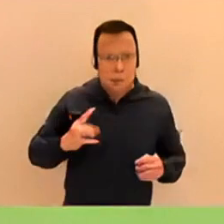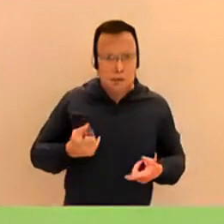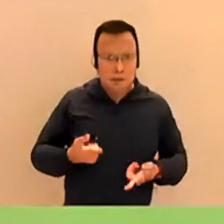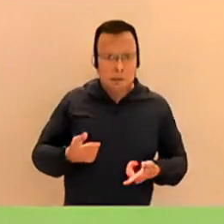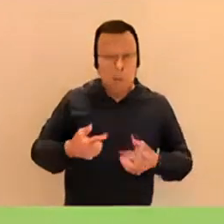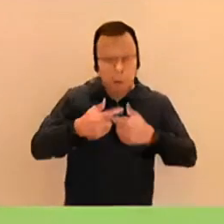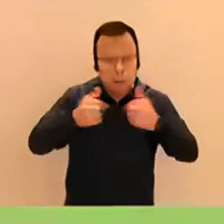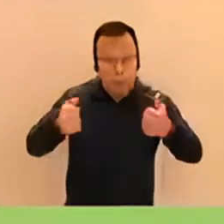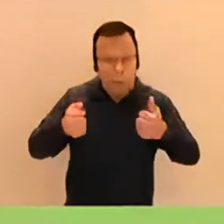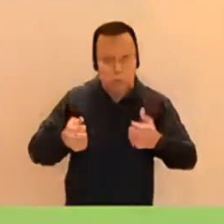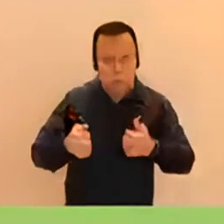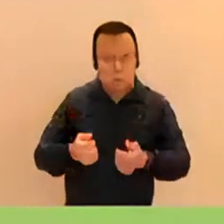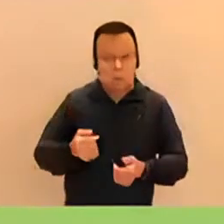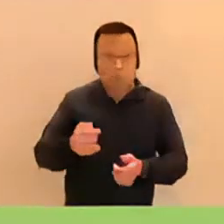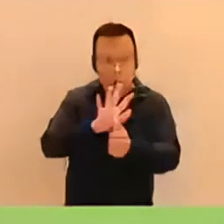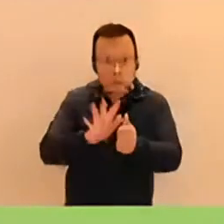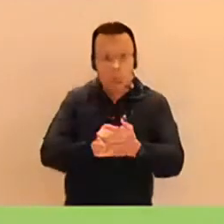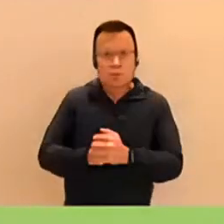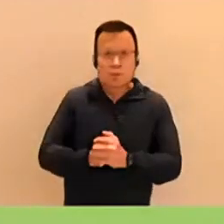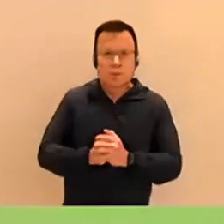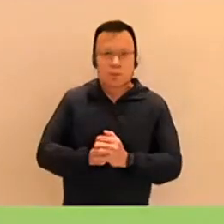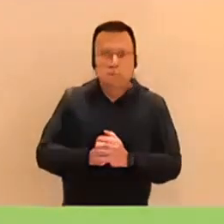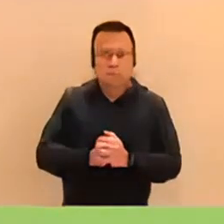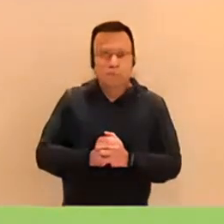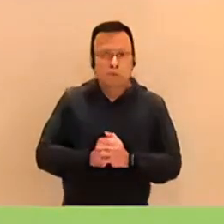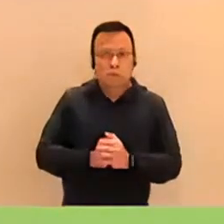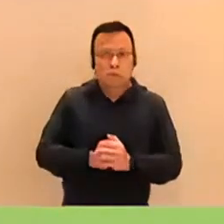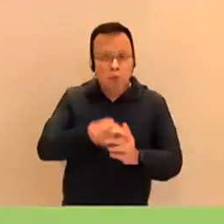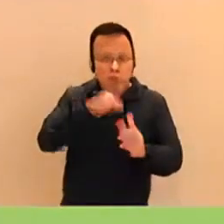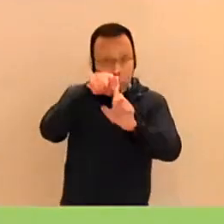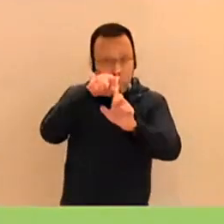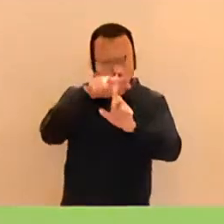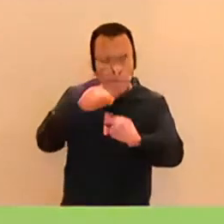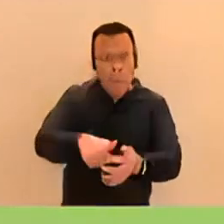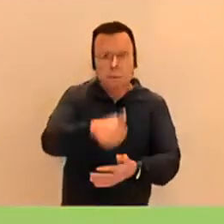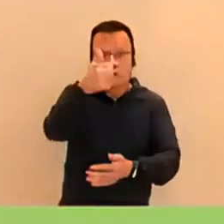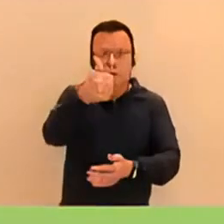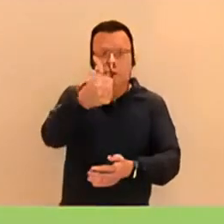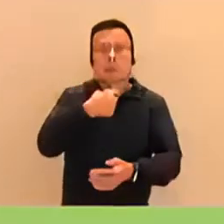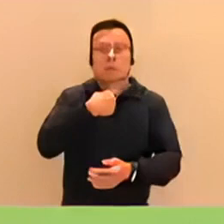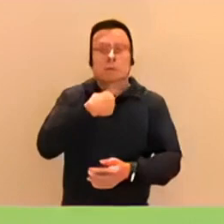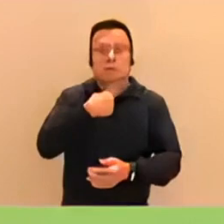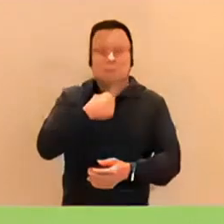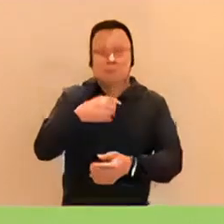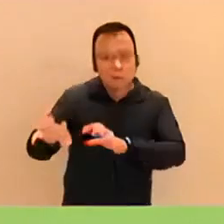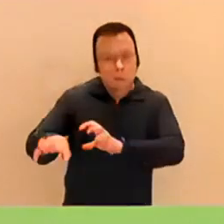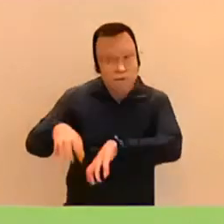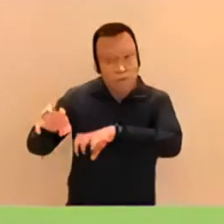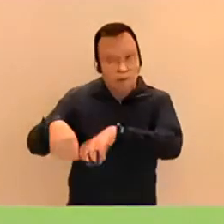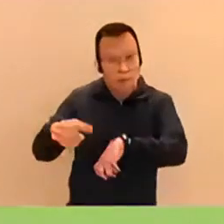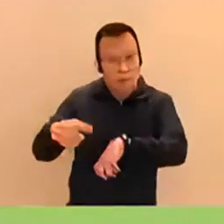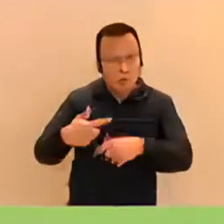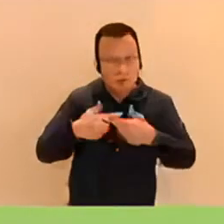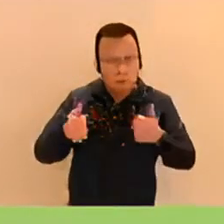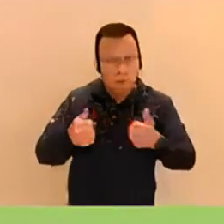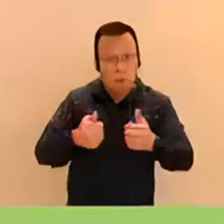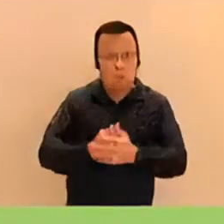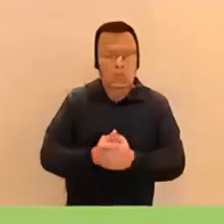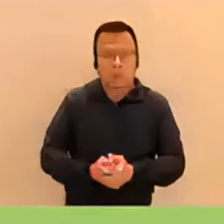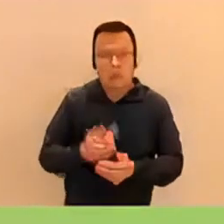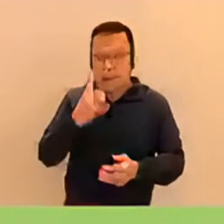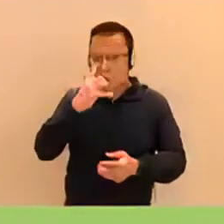Now, to achieve the goal of urban-rural nature integration, the key planning principles for the Shenqing teleport